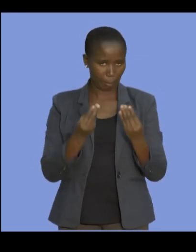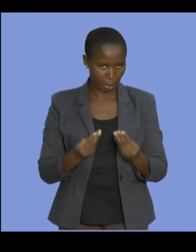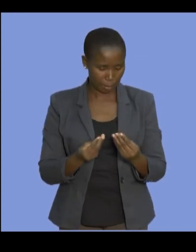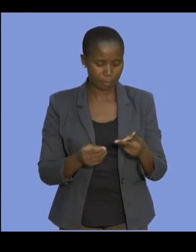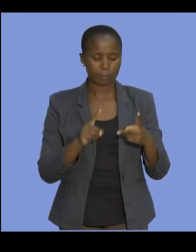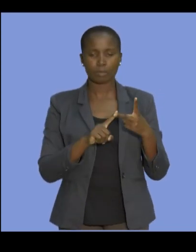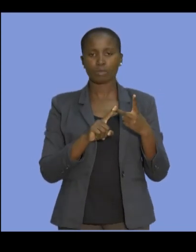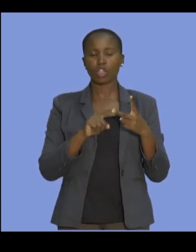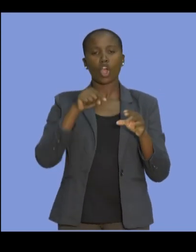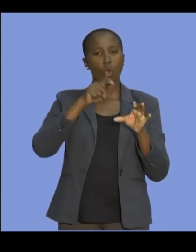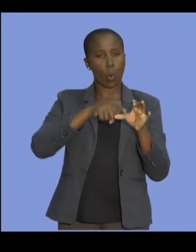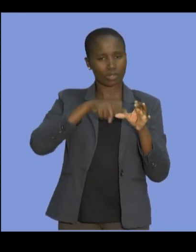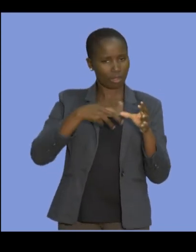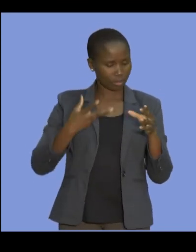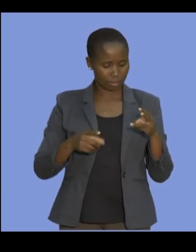quartiles,